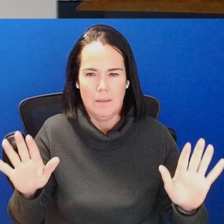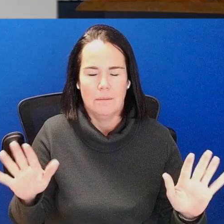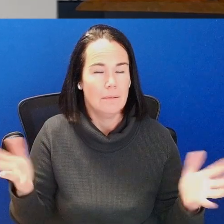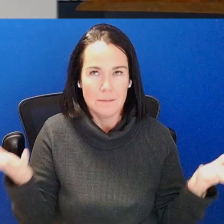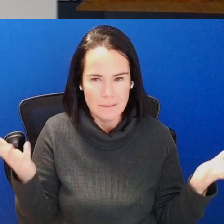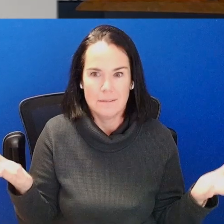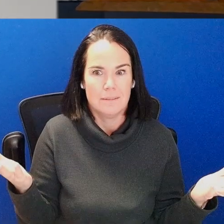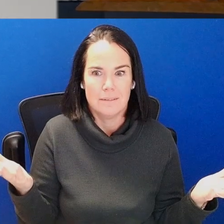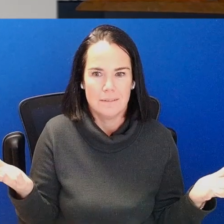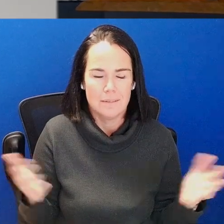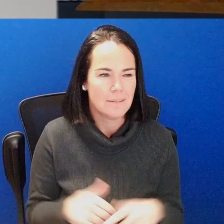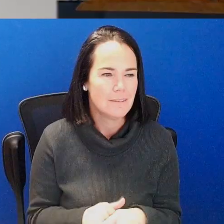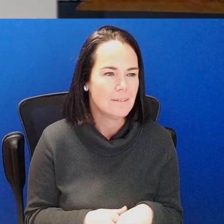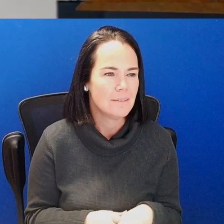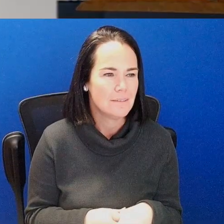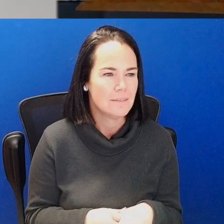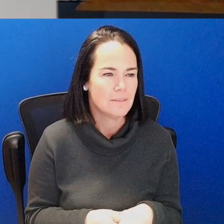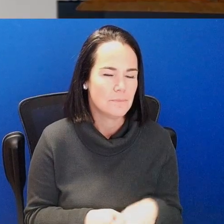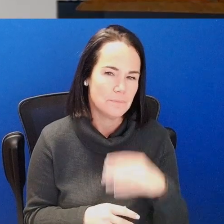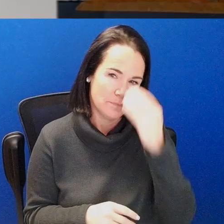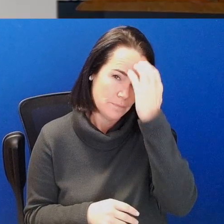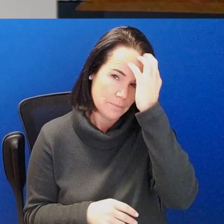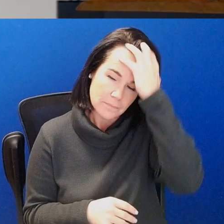Like, hi.